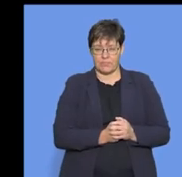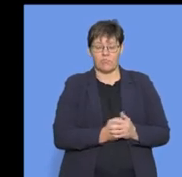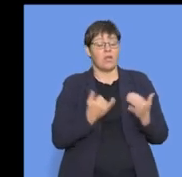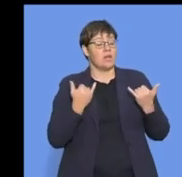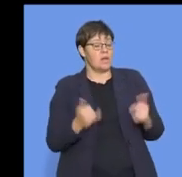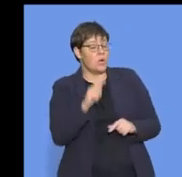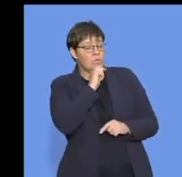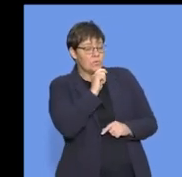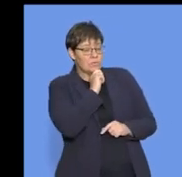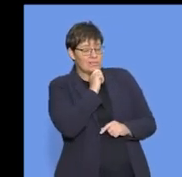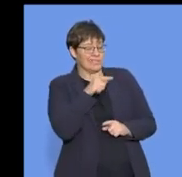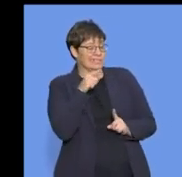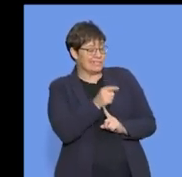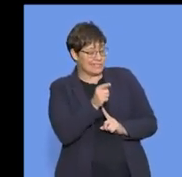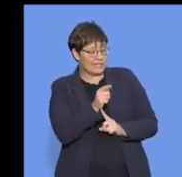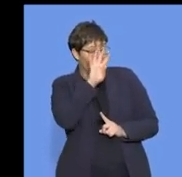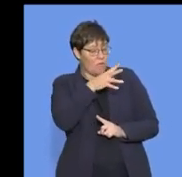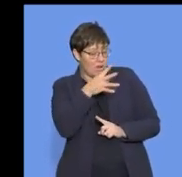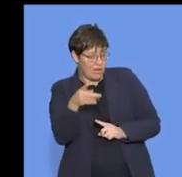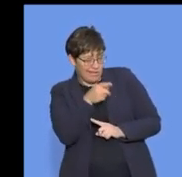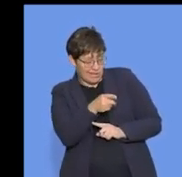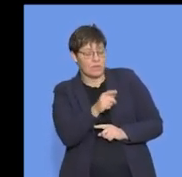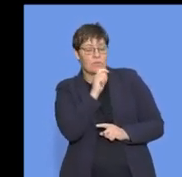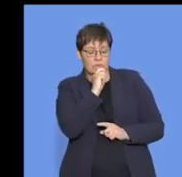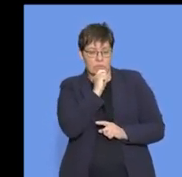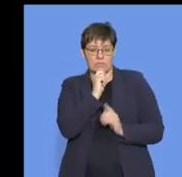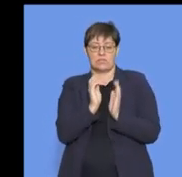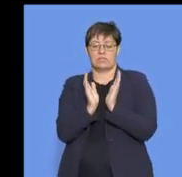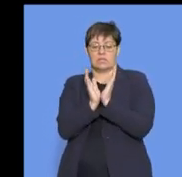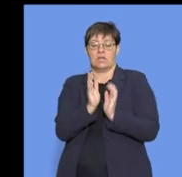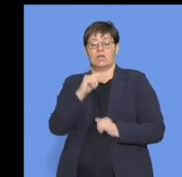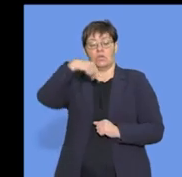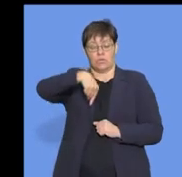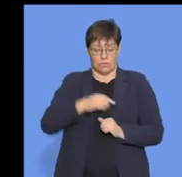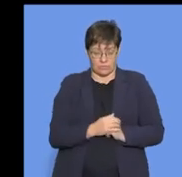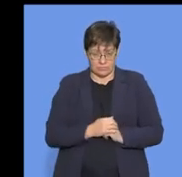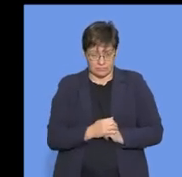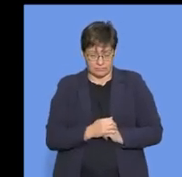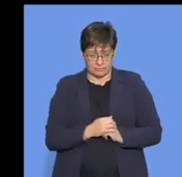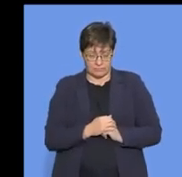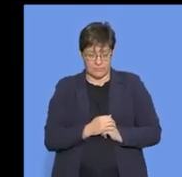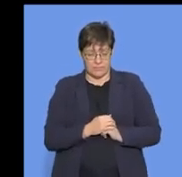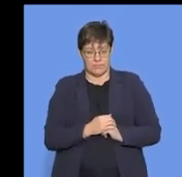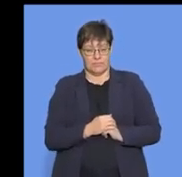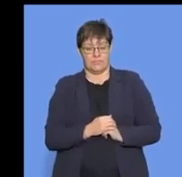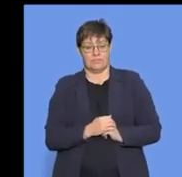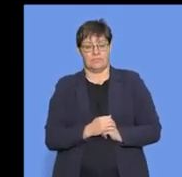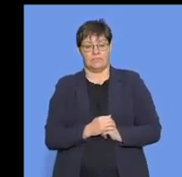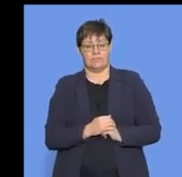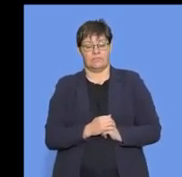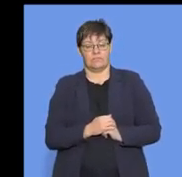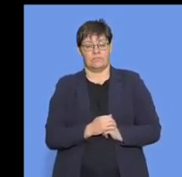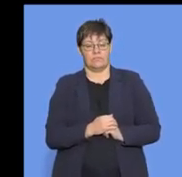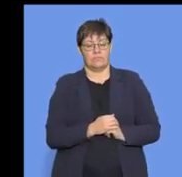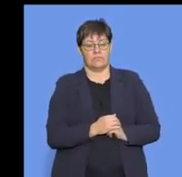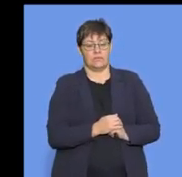Okay, so we're going to use this version of the formula to find our angle q, and that's the angle that we're going to